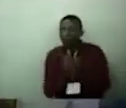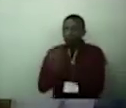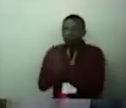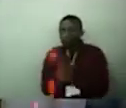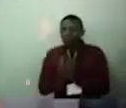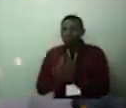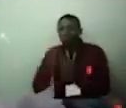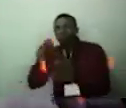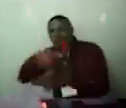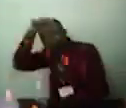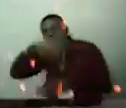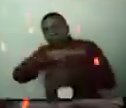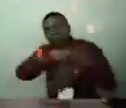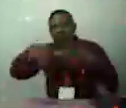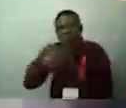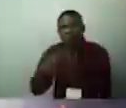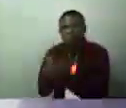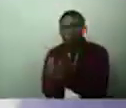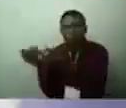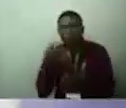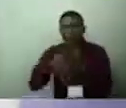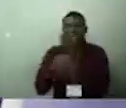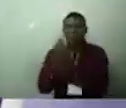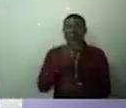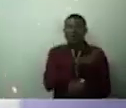glories will bring in the kingdom of God.